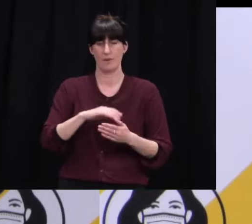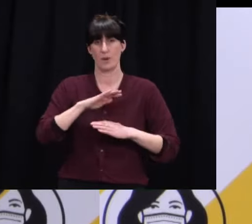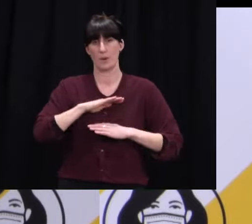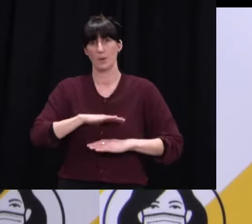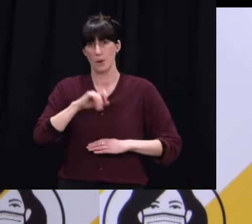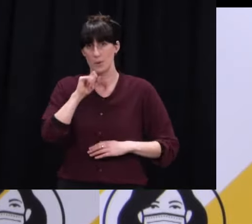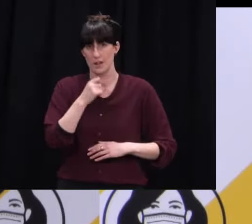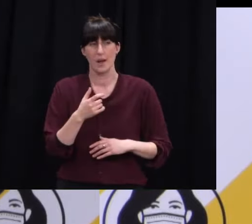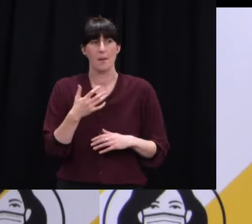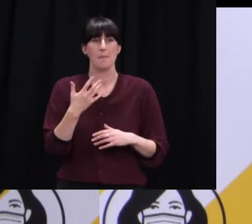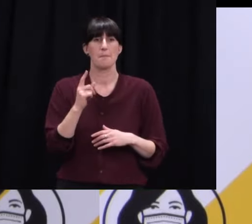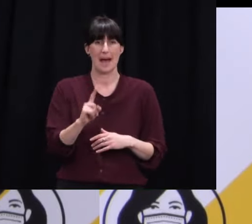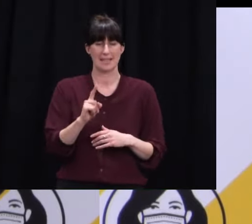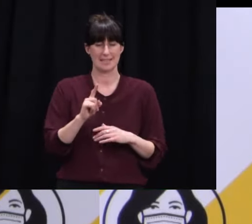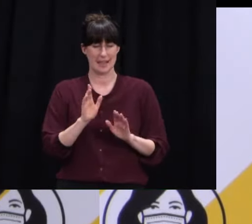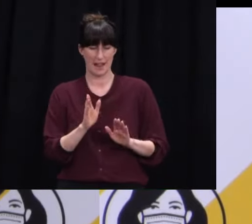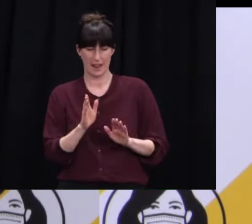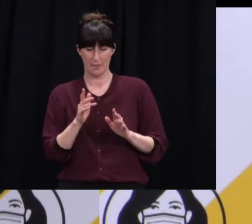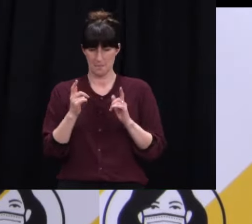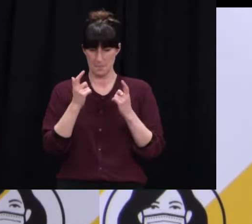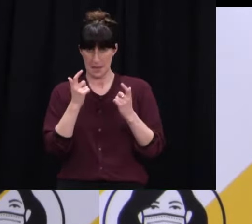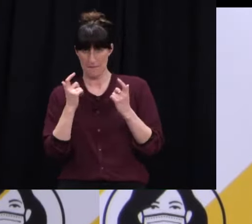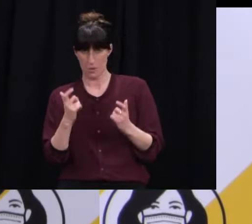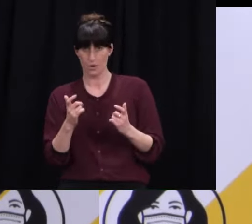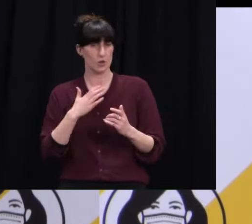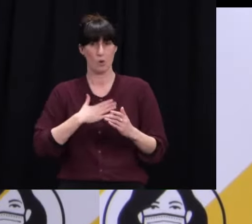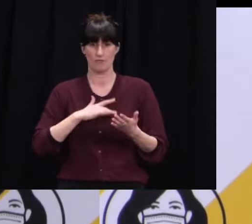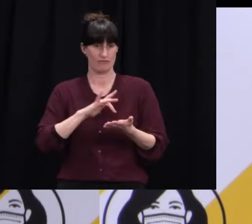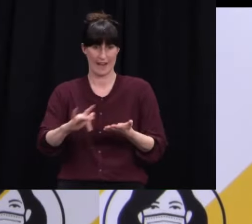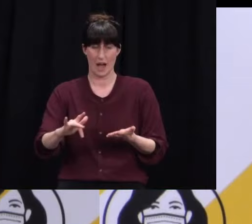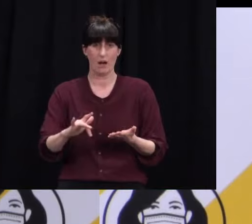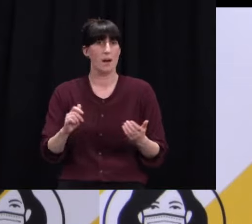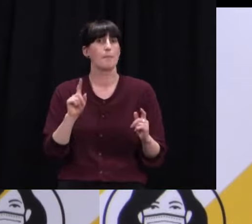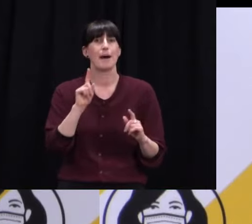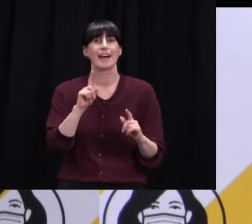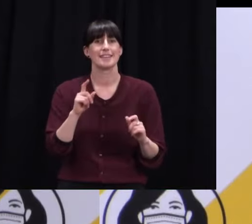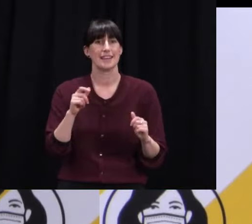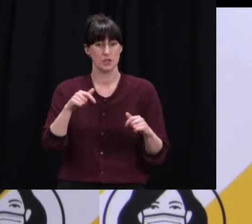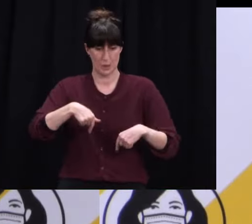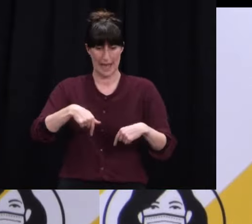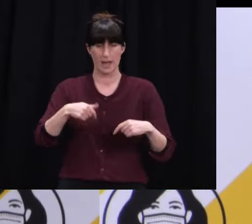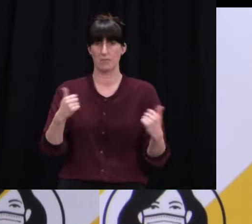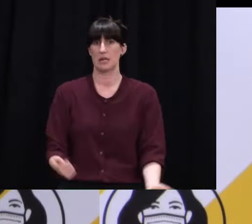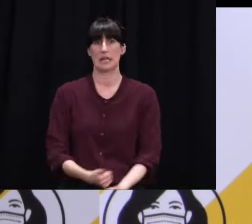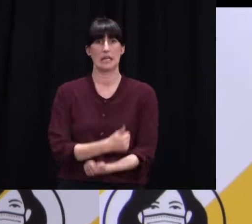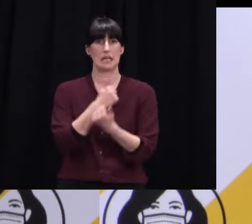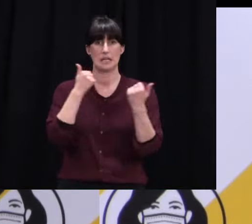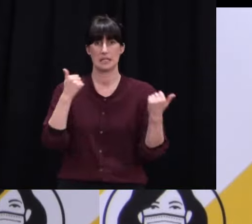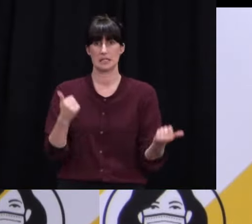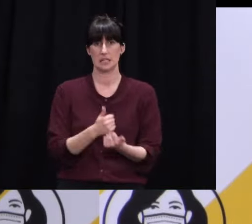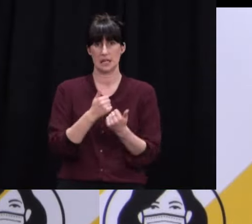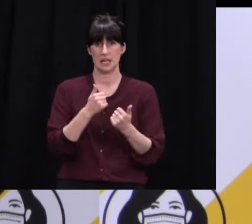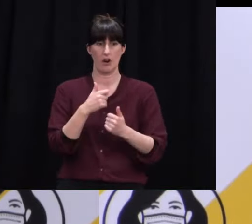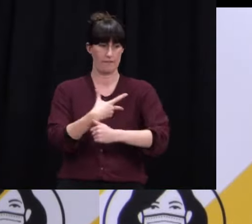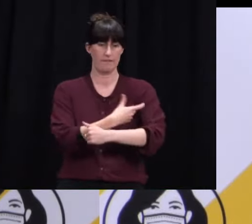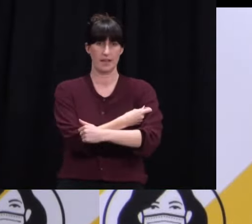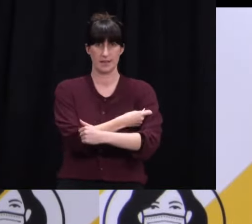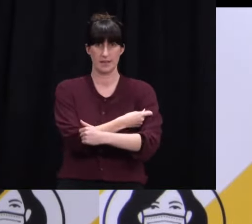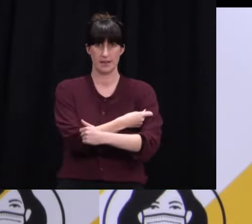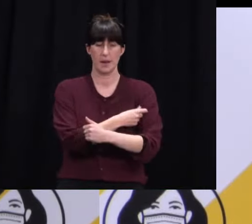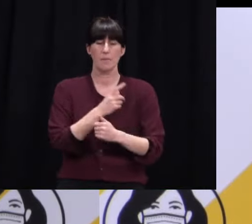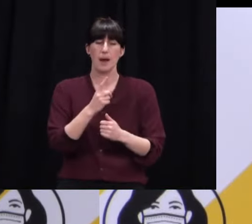just still having to be a little mindful that we don't want to run out. Now, we've got plenty in stock as of today. We always model